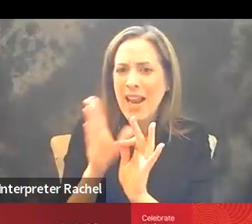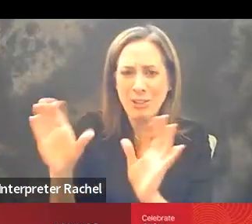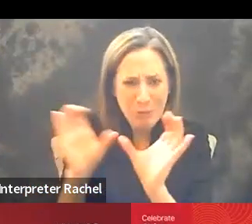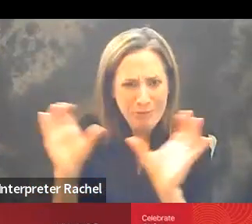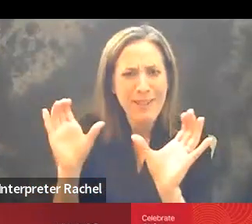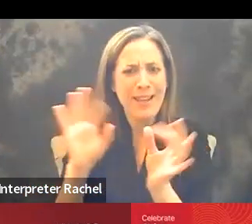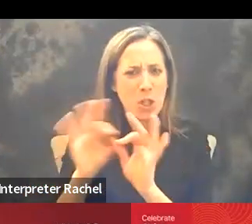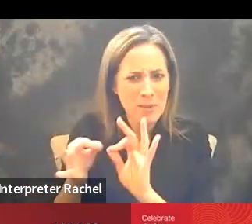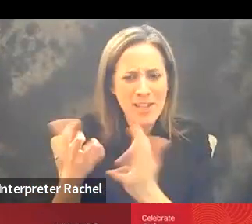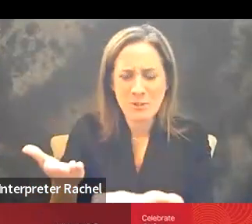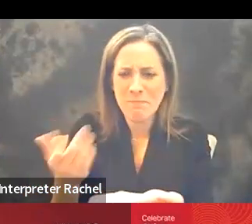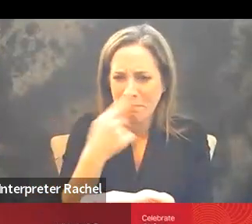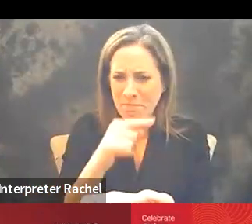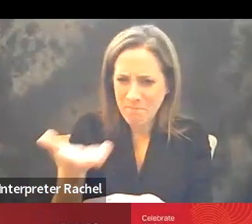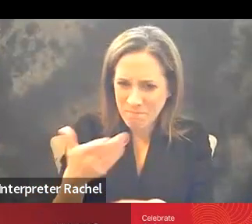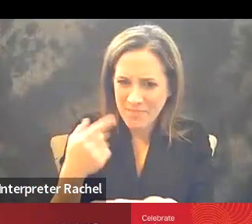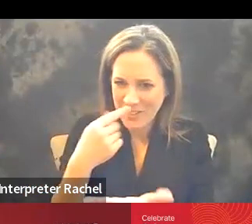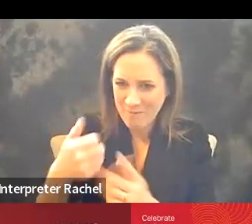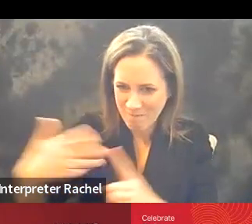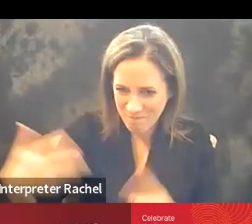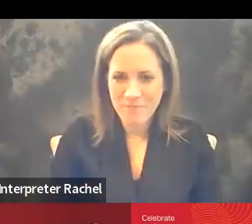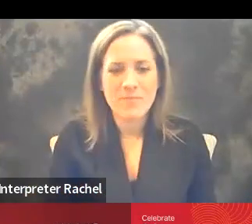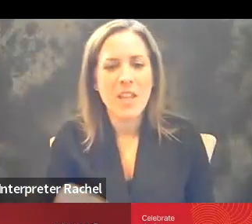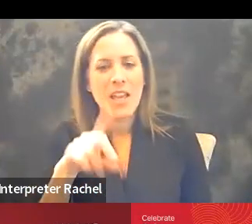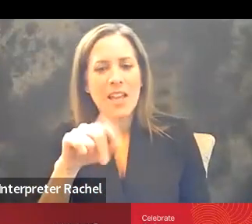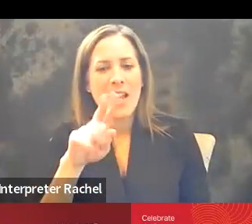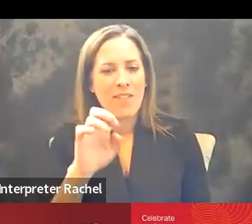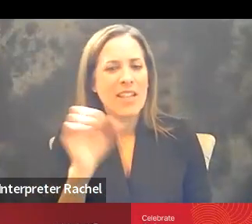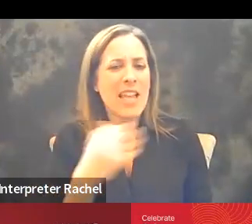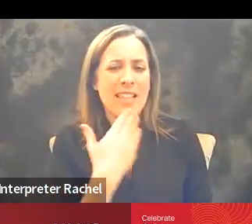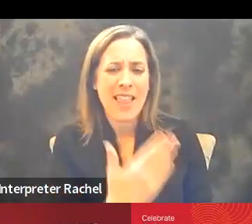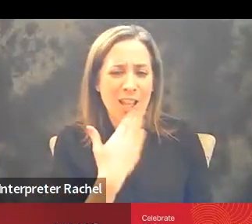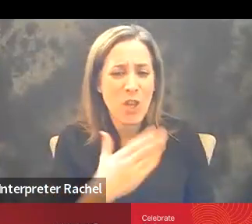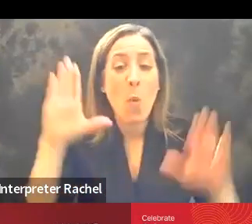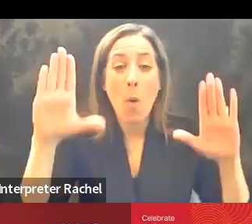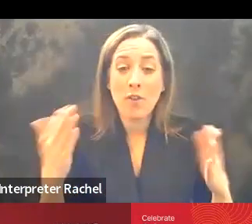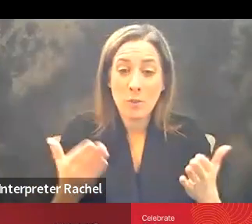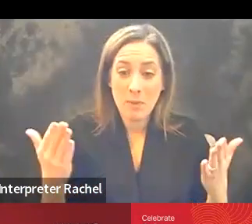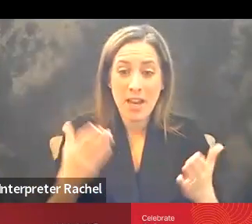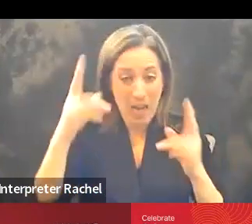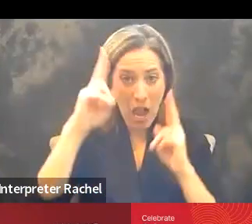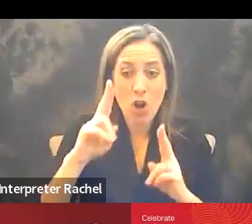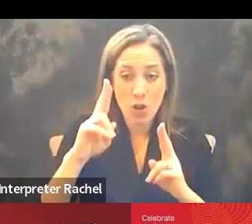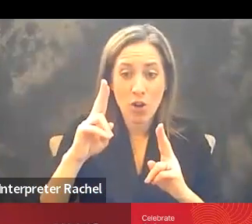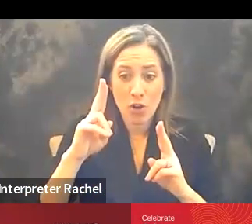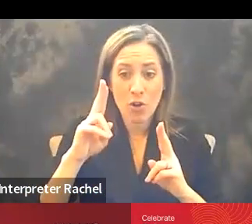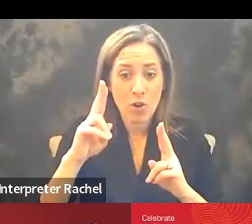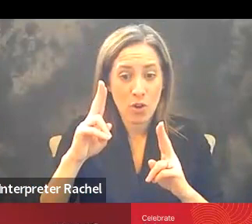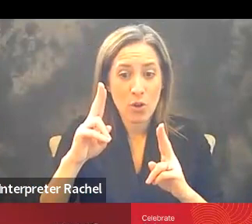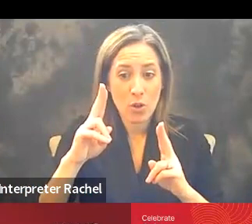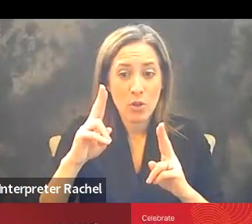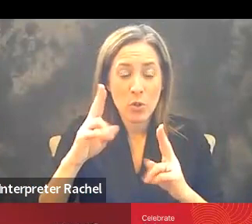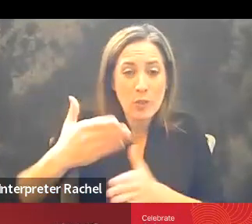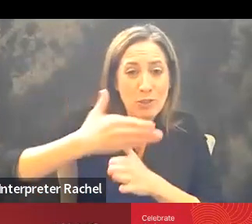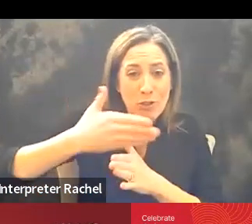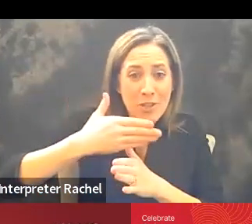in interpretation. Yeah, no, thank you, Gabriela, and it's wonderful to be here, and it's an honor to kind of share the screen